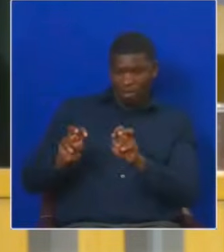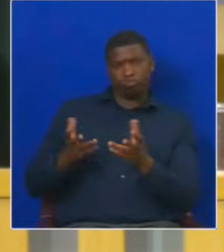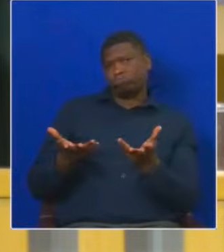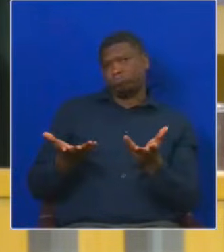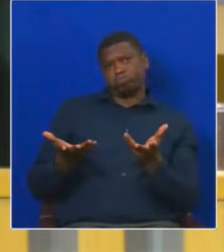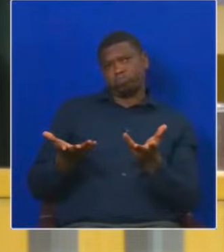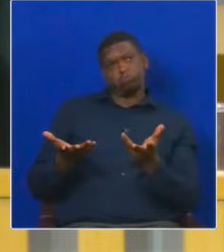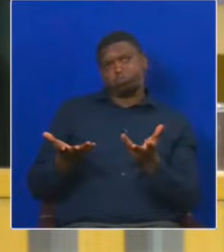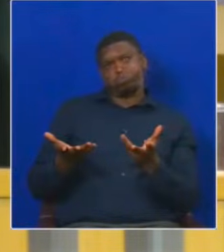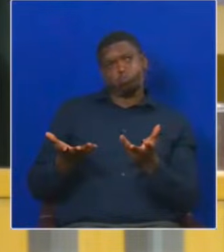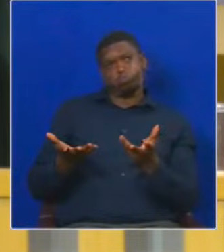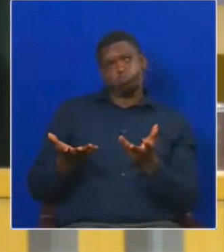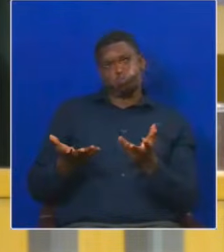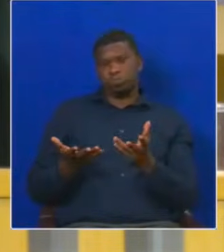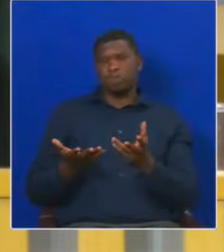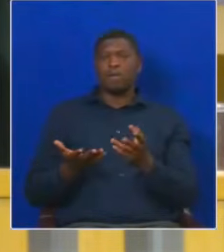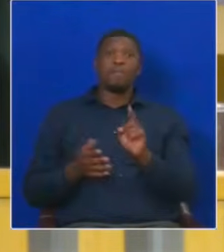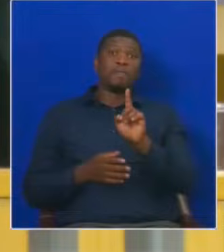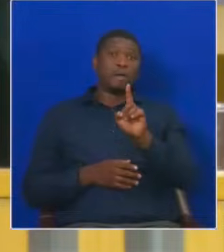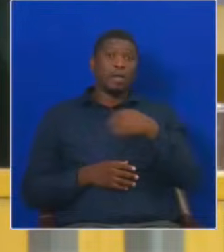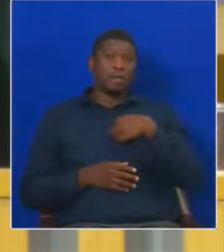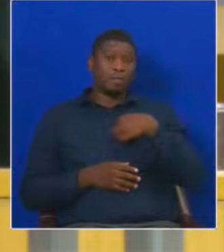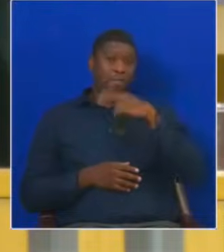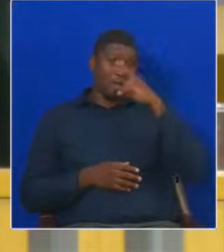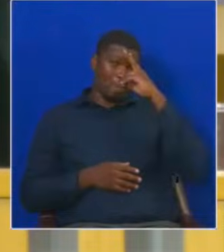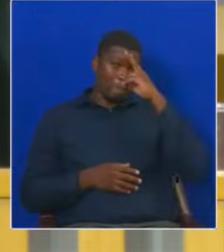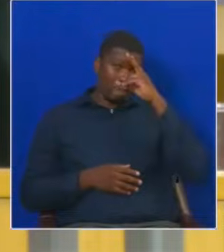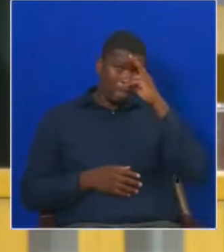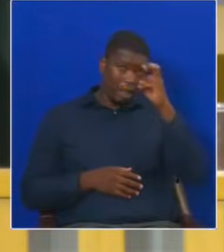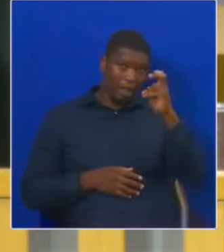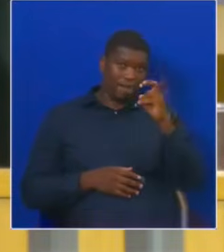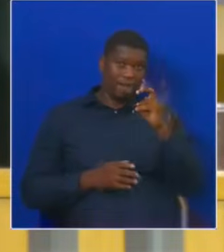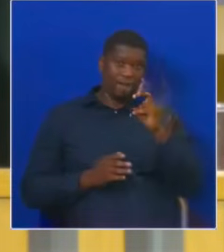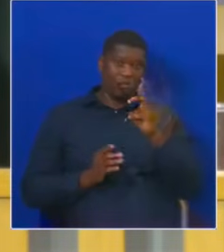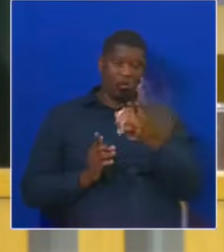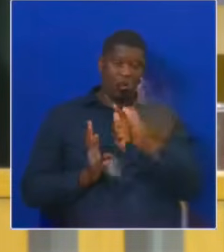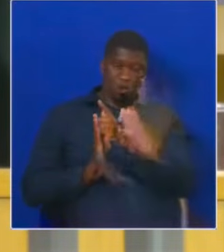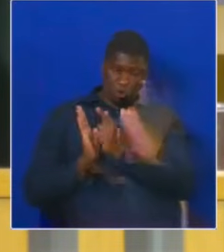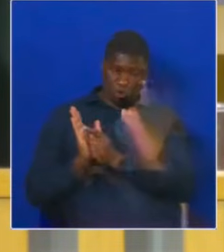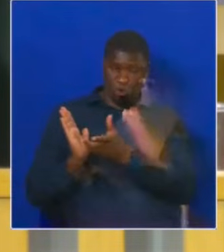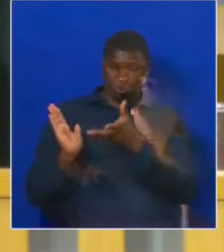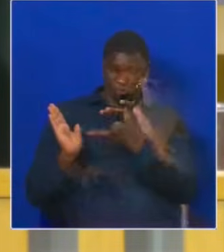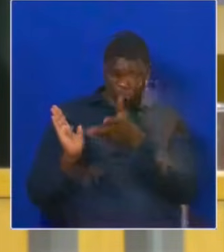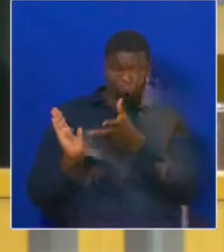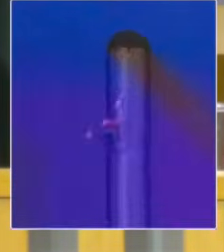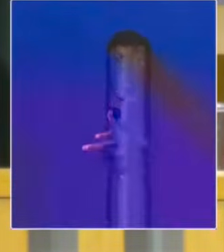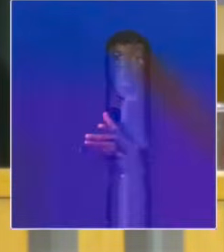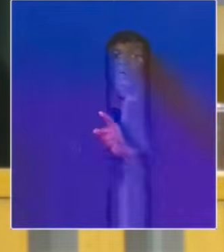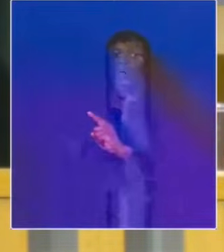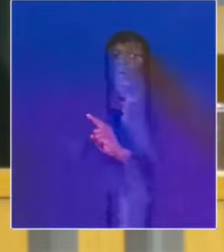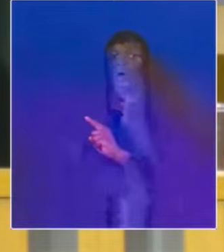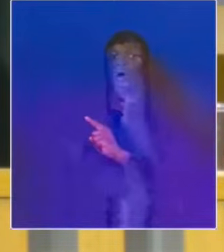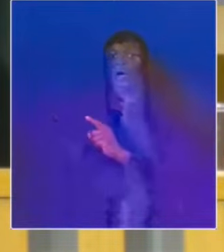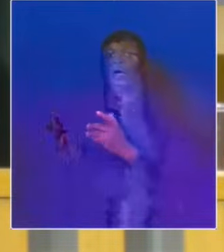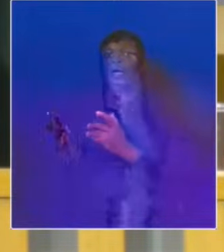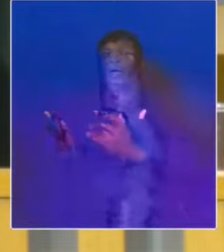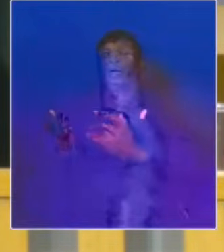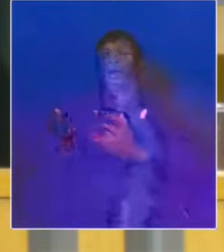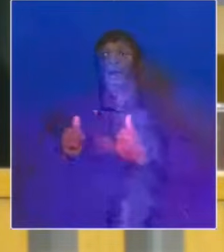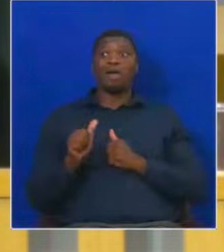I believe that the law would require that because any other person that can